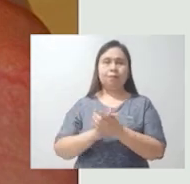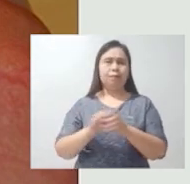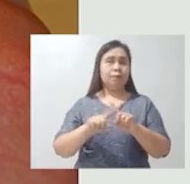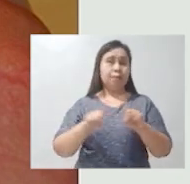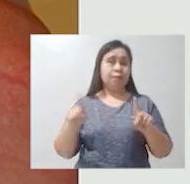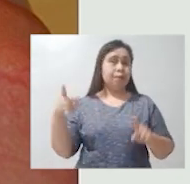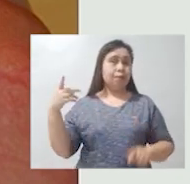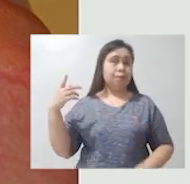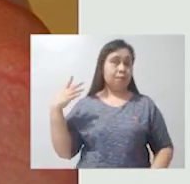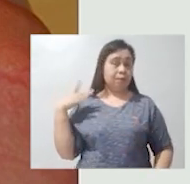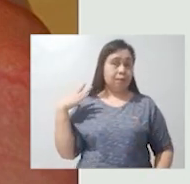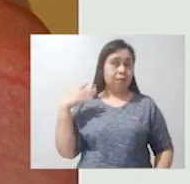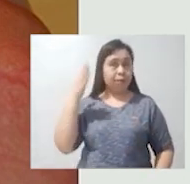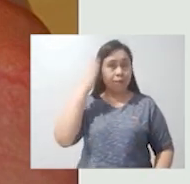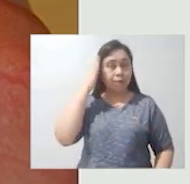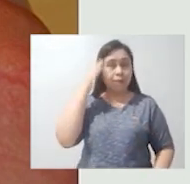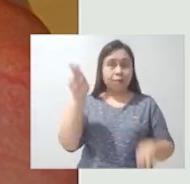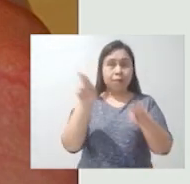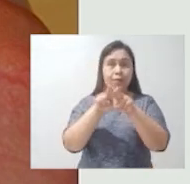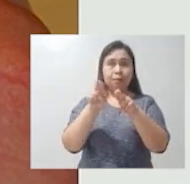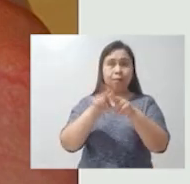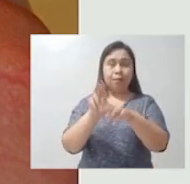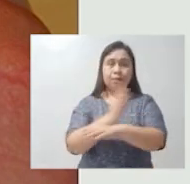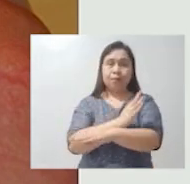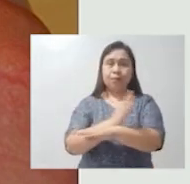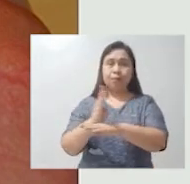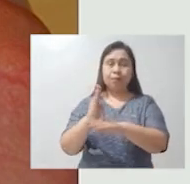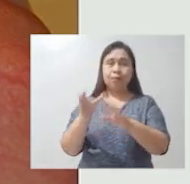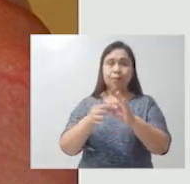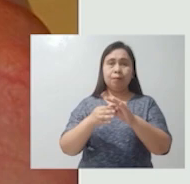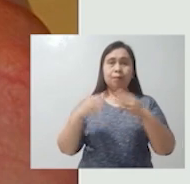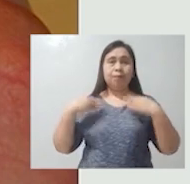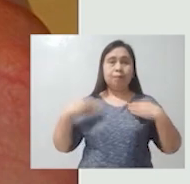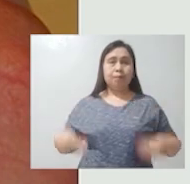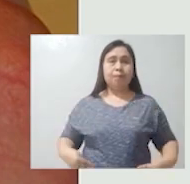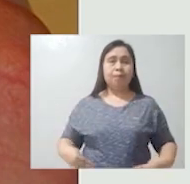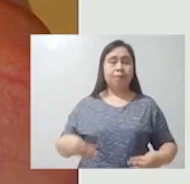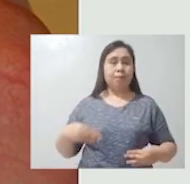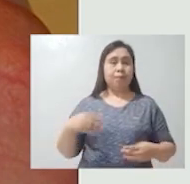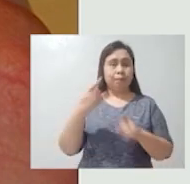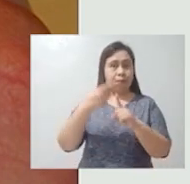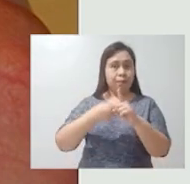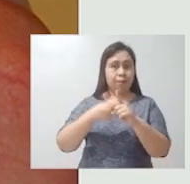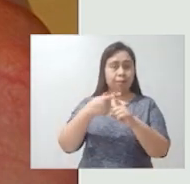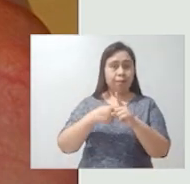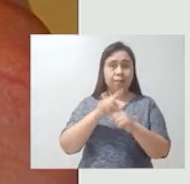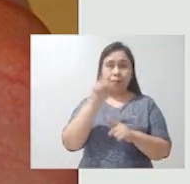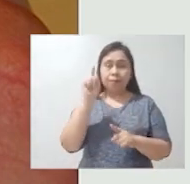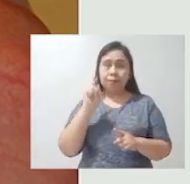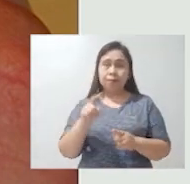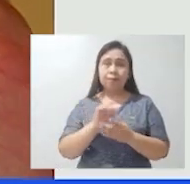normal range of body temperature? And how do you know that you have a fever?